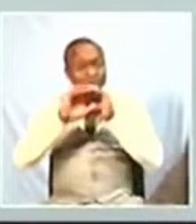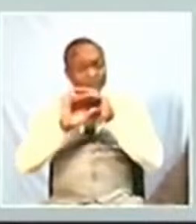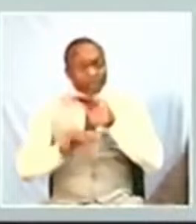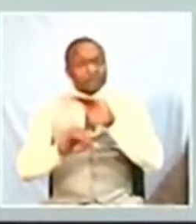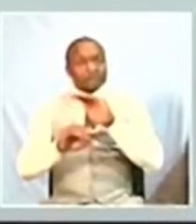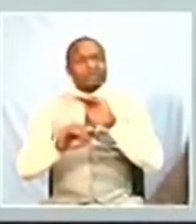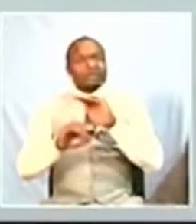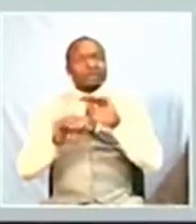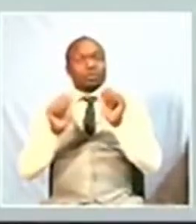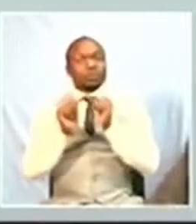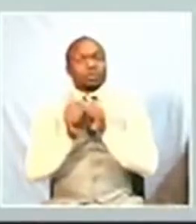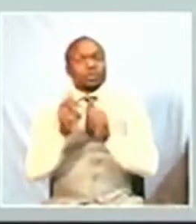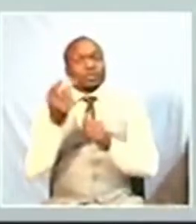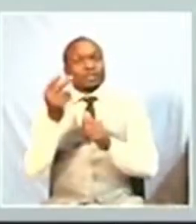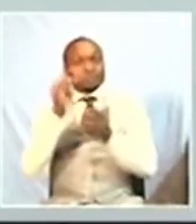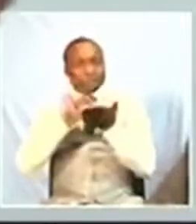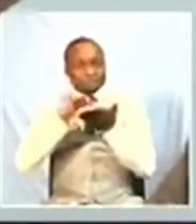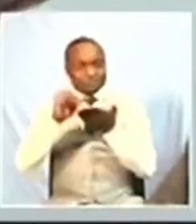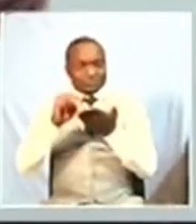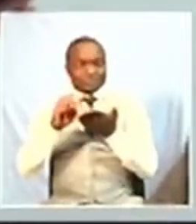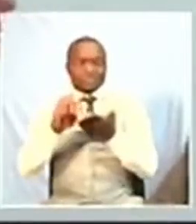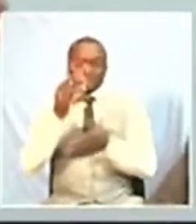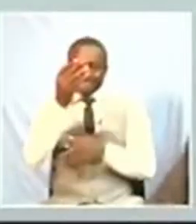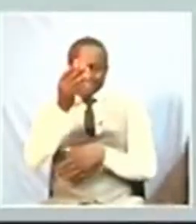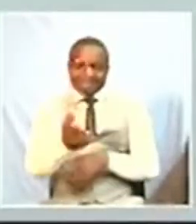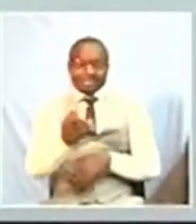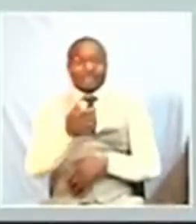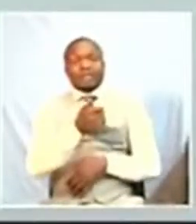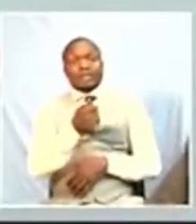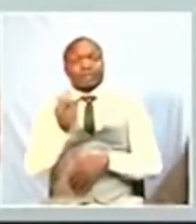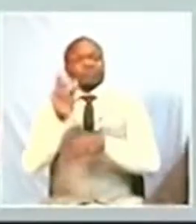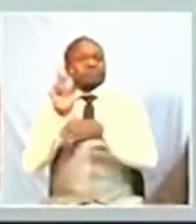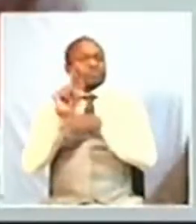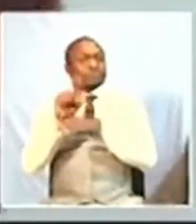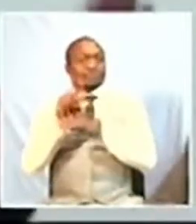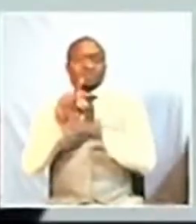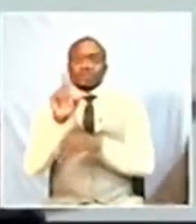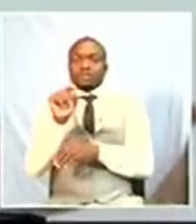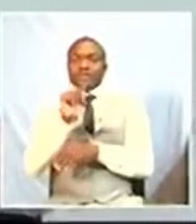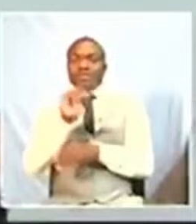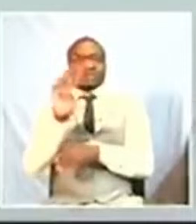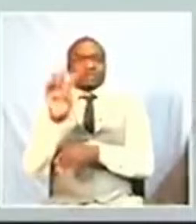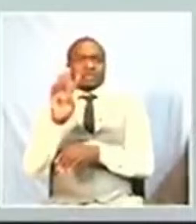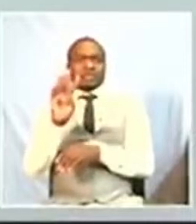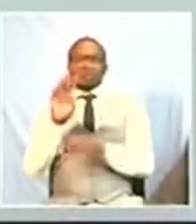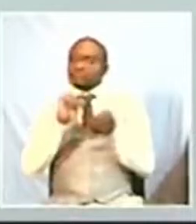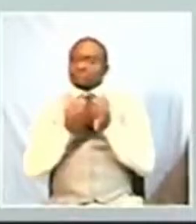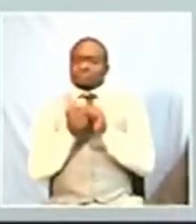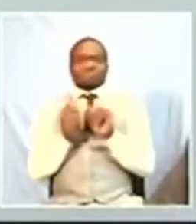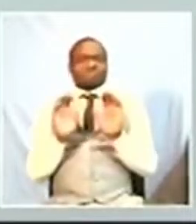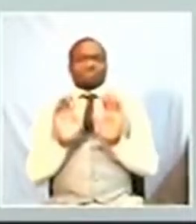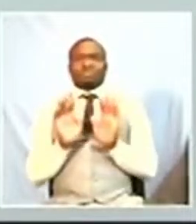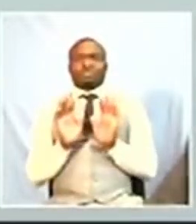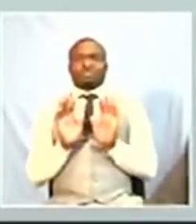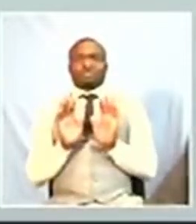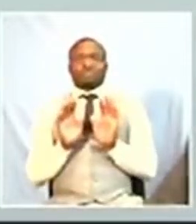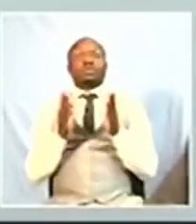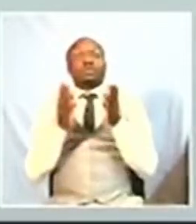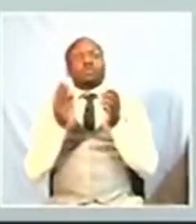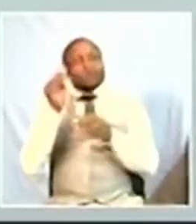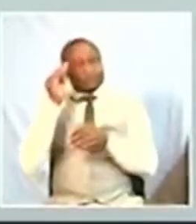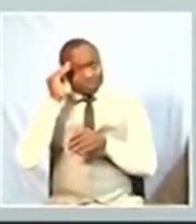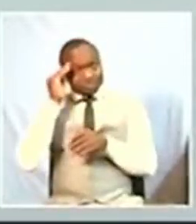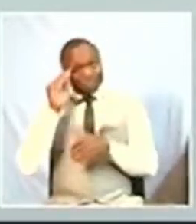the 13 million? Just there. The other projects for 2024, they are not a concern to this committee. We want to